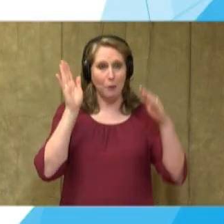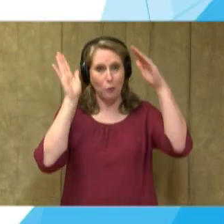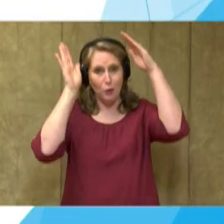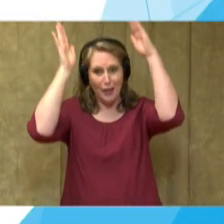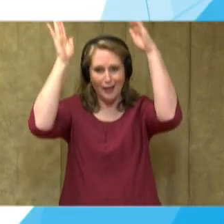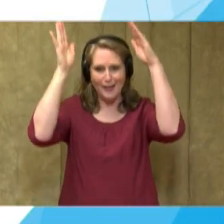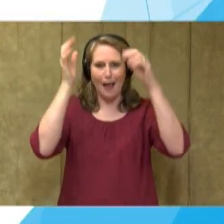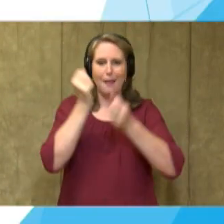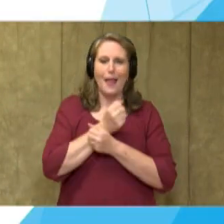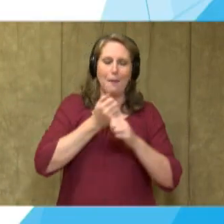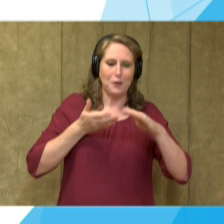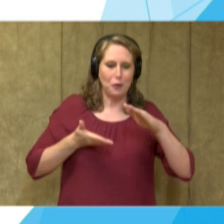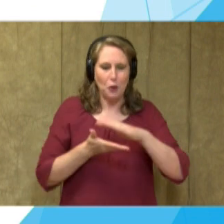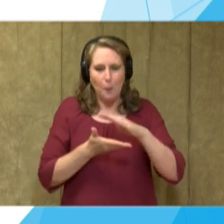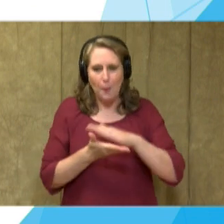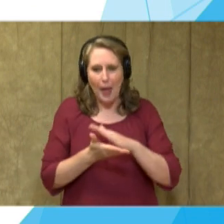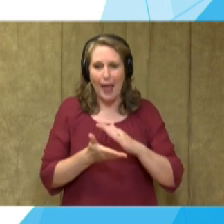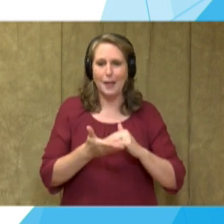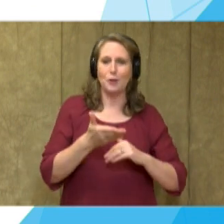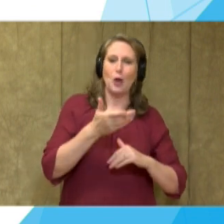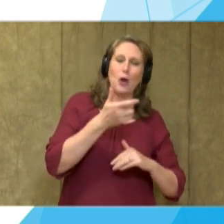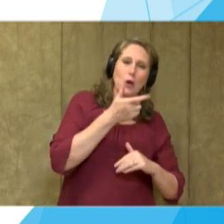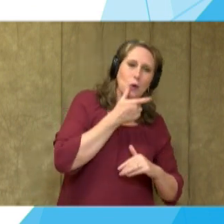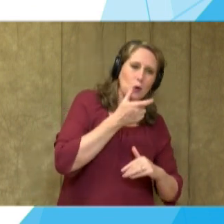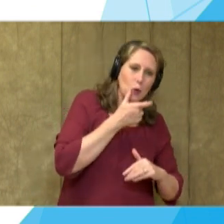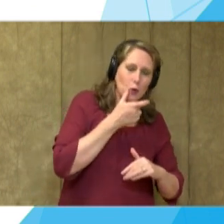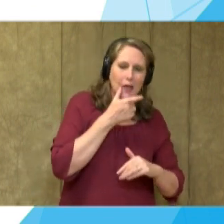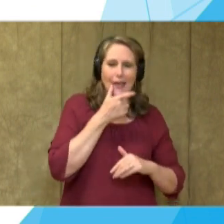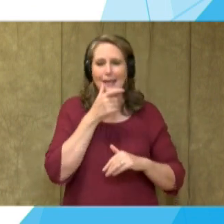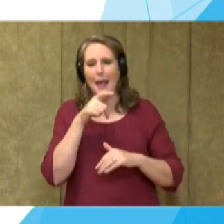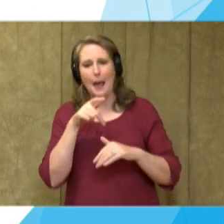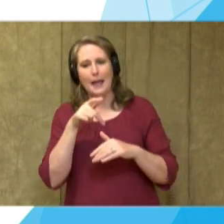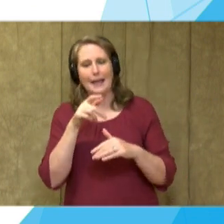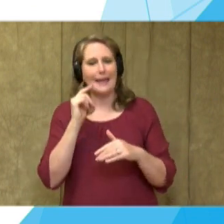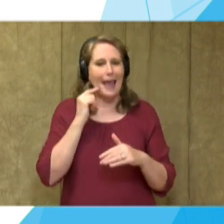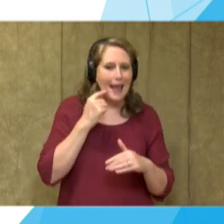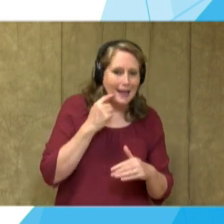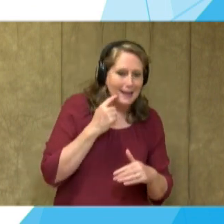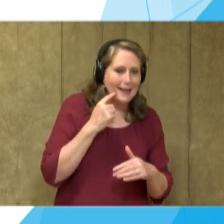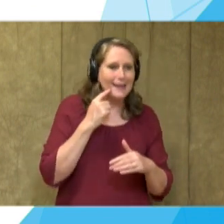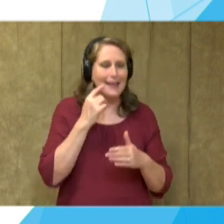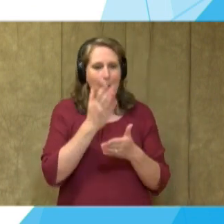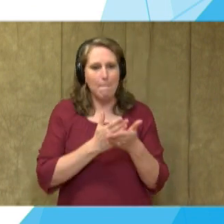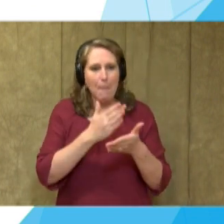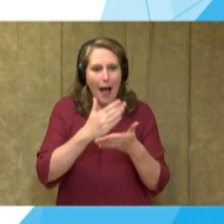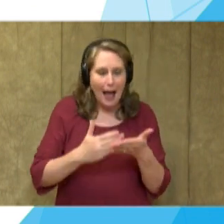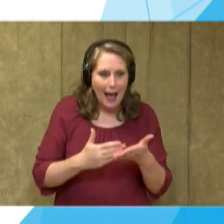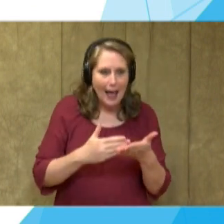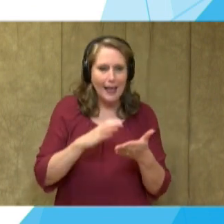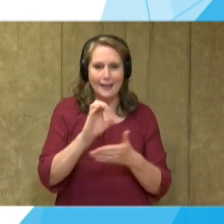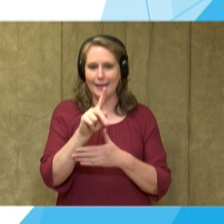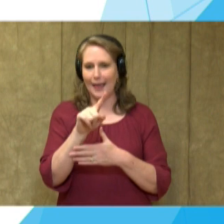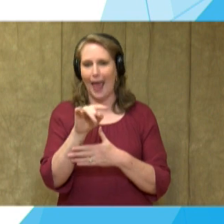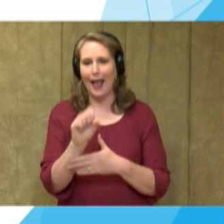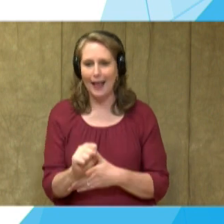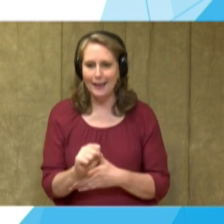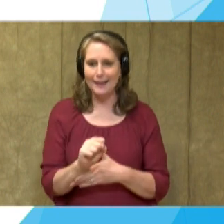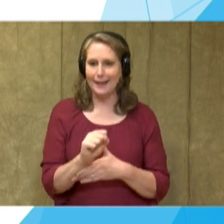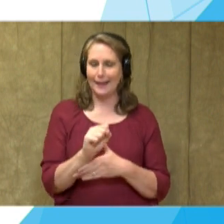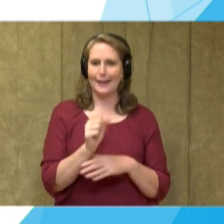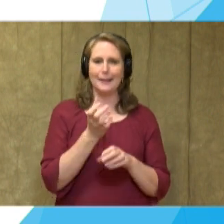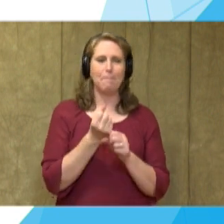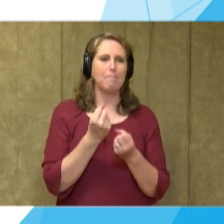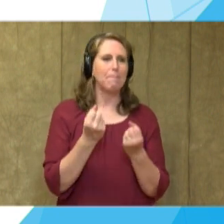chef loves to bake cookies, candies, pies, and cakes. So there's Matthew. He's baking all of his cookies, candies,